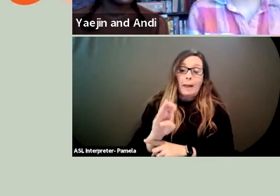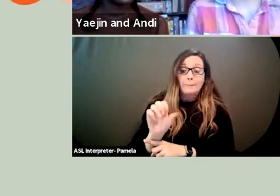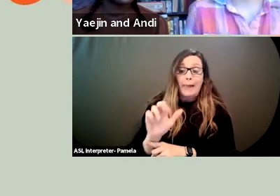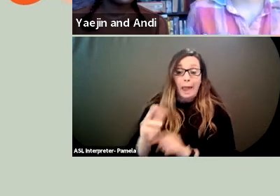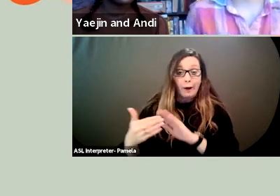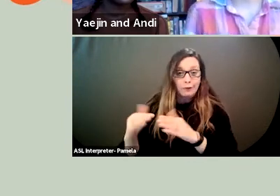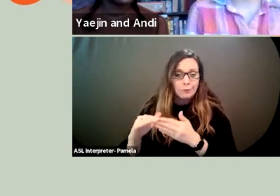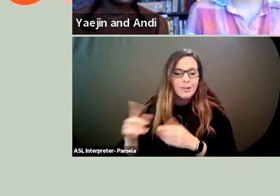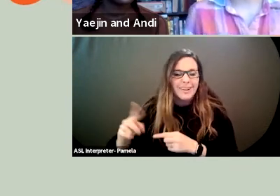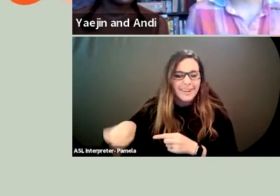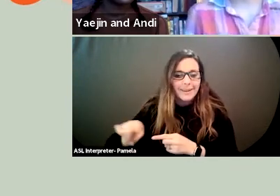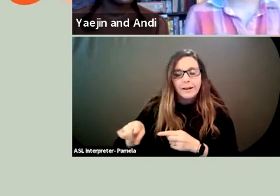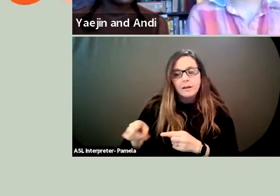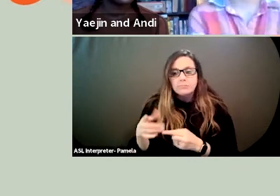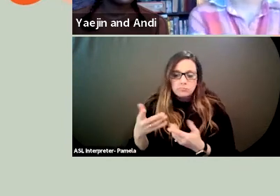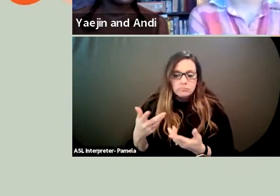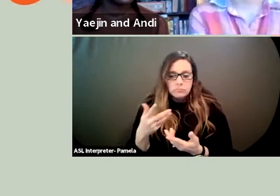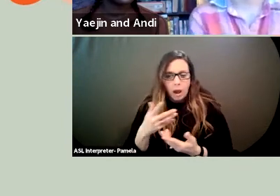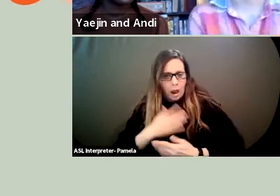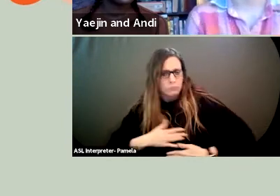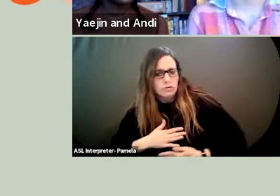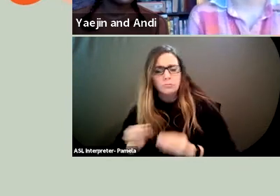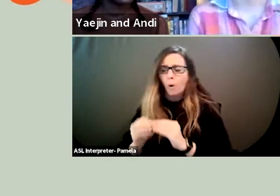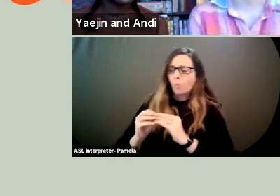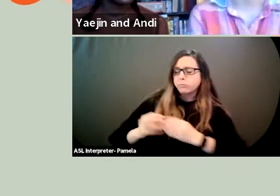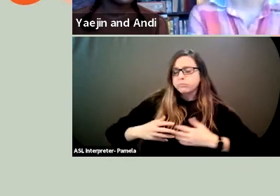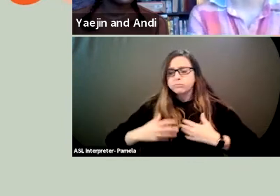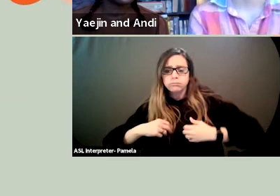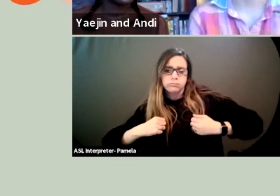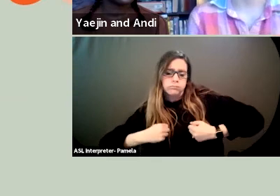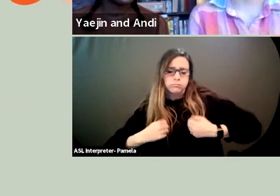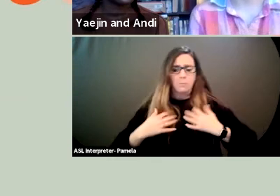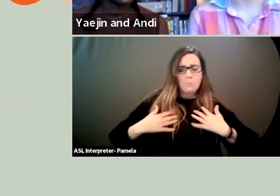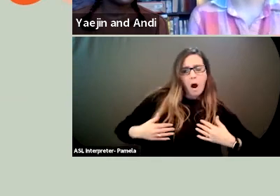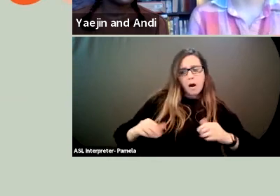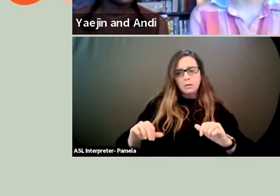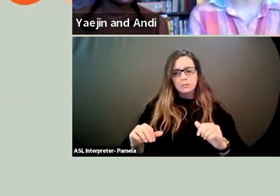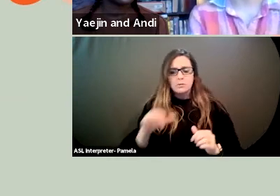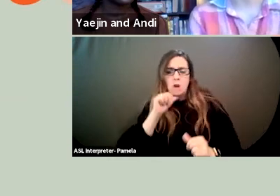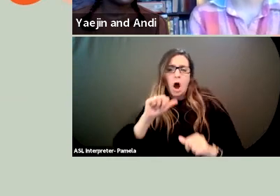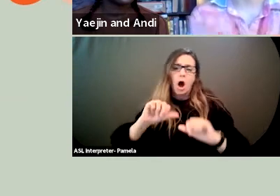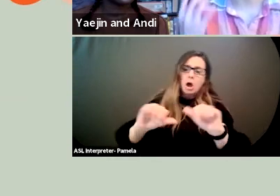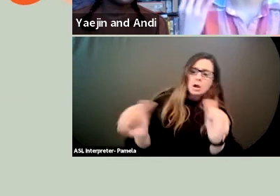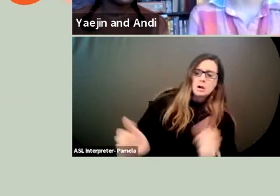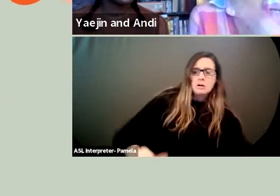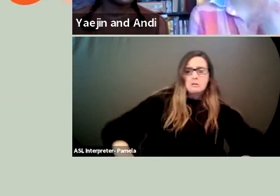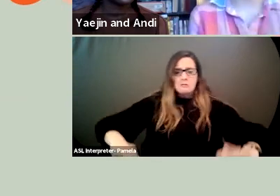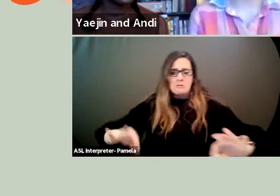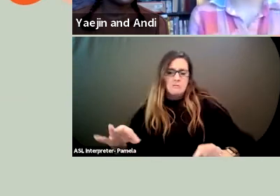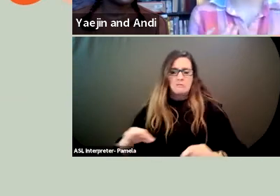has more of an emphasis on bigger bodies and not so much a focus on being